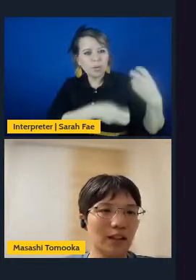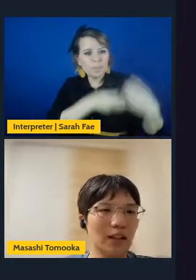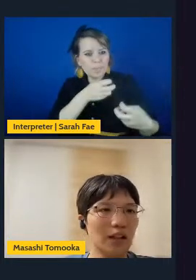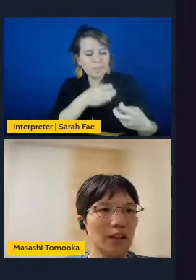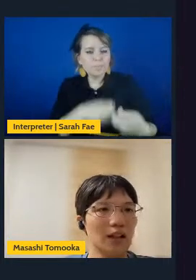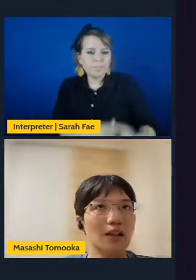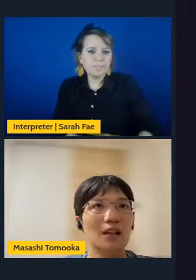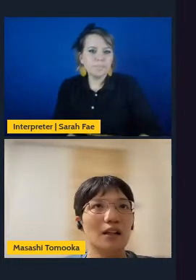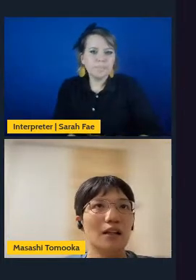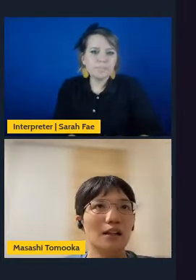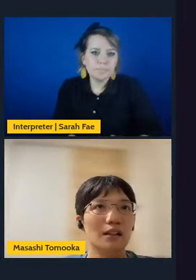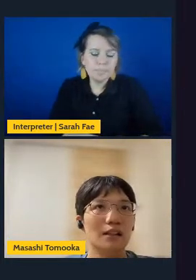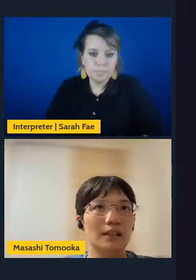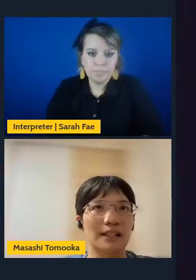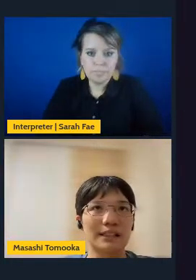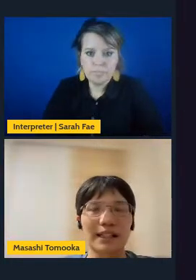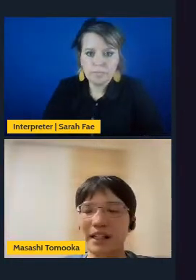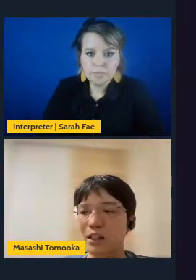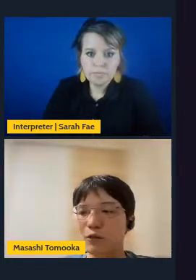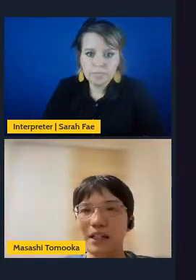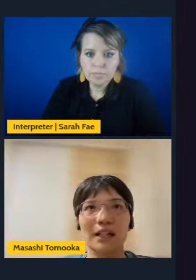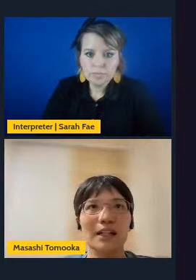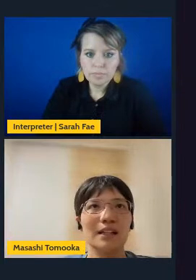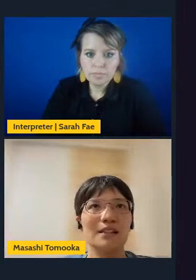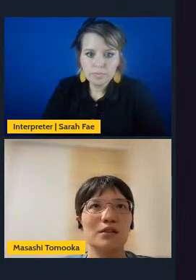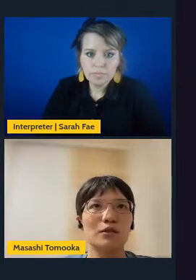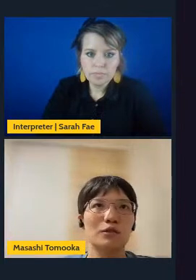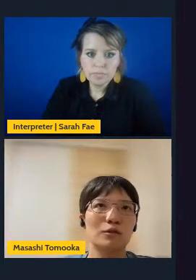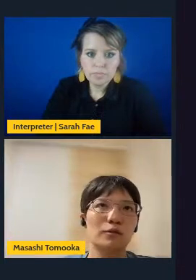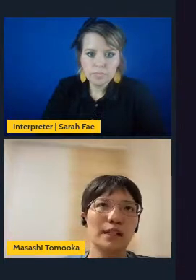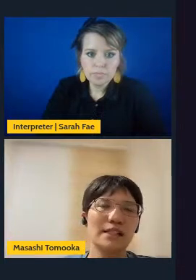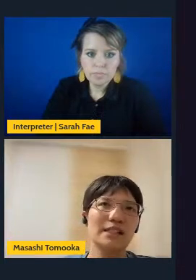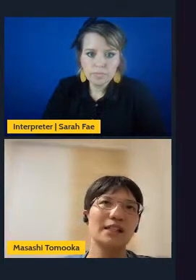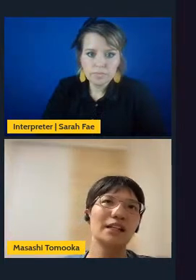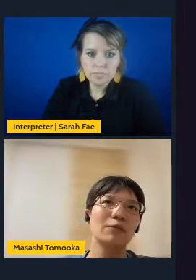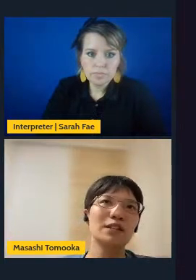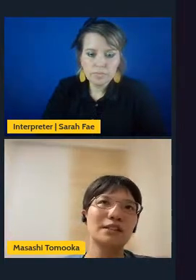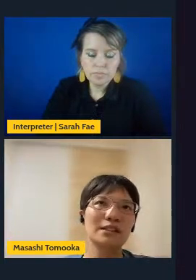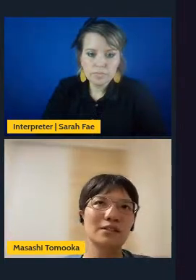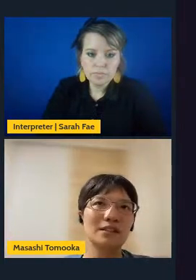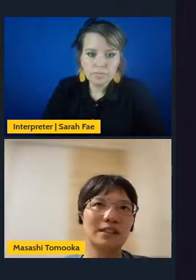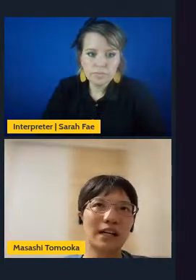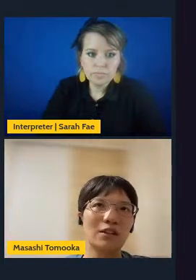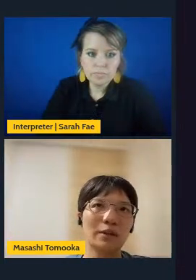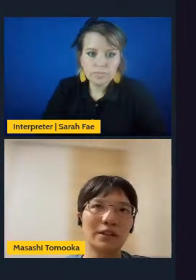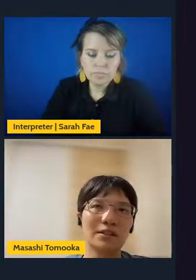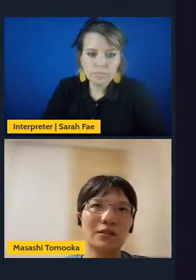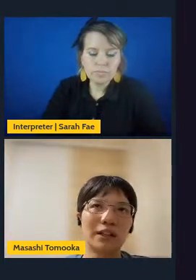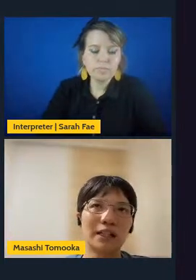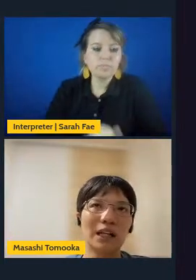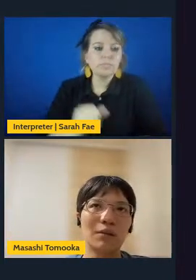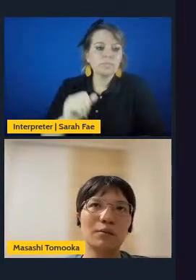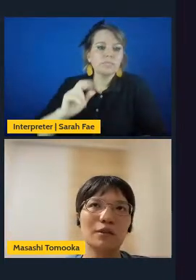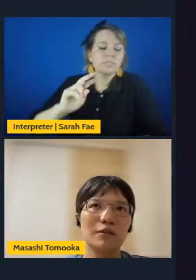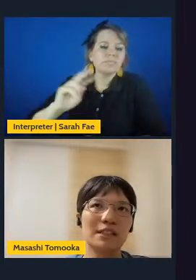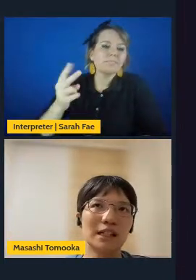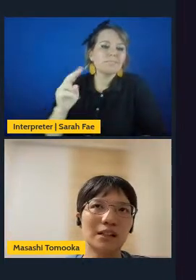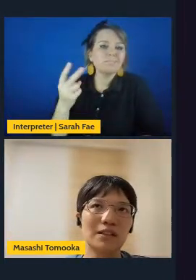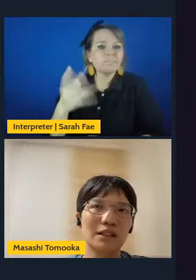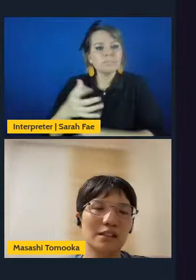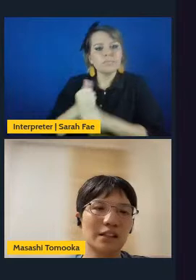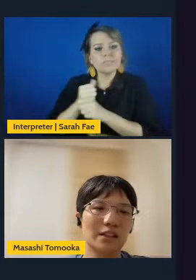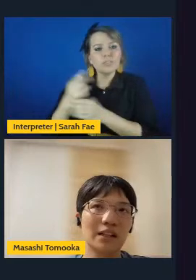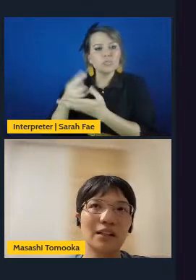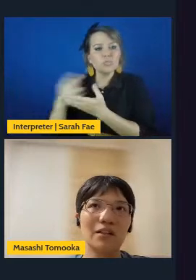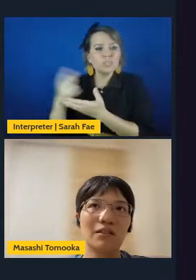pattern. The second one is to fetch AWS resources attributes on runtime